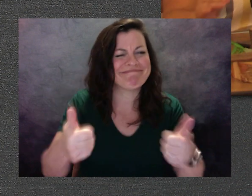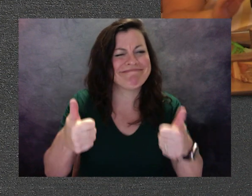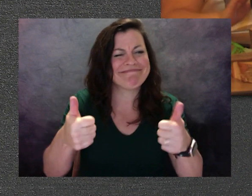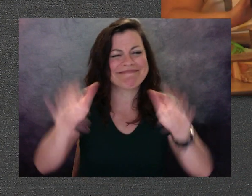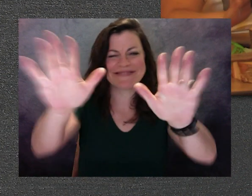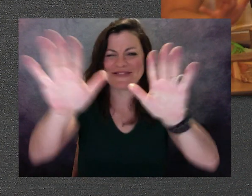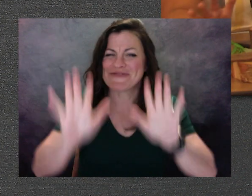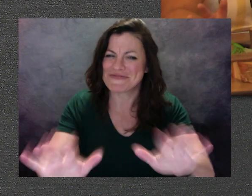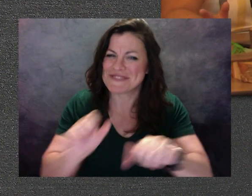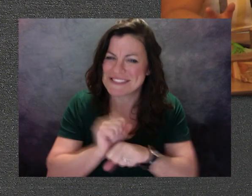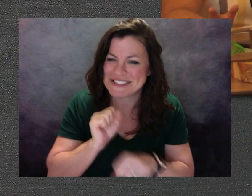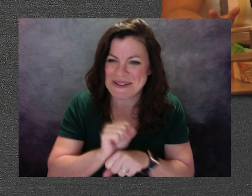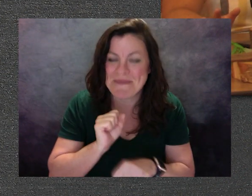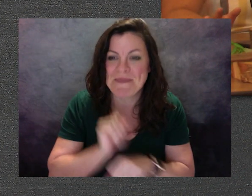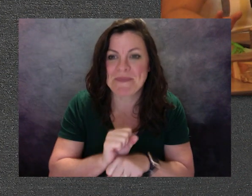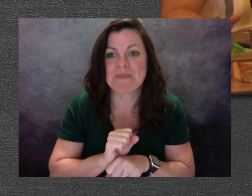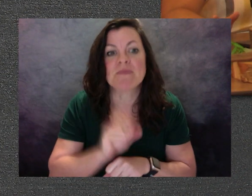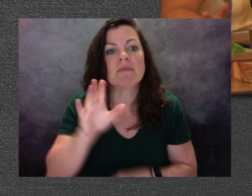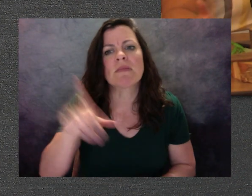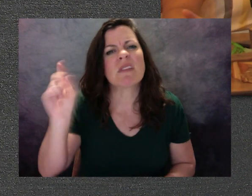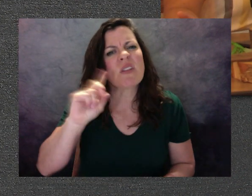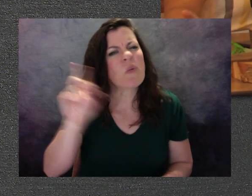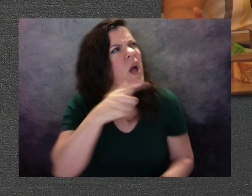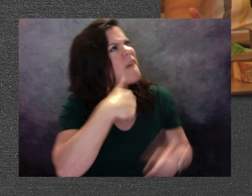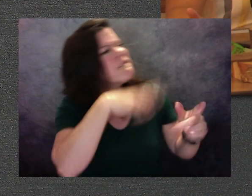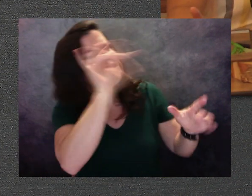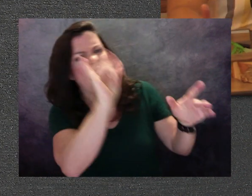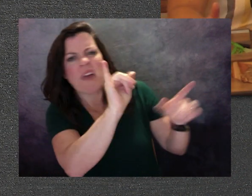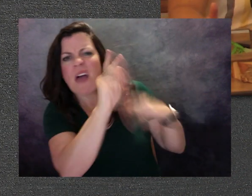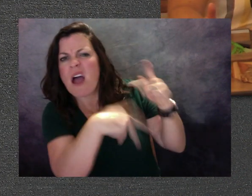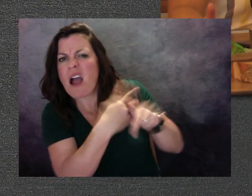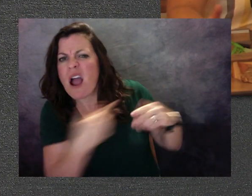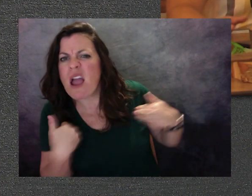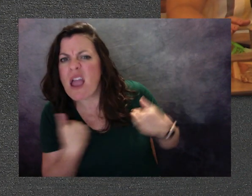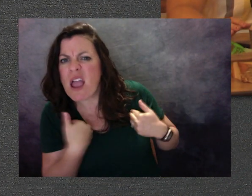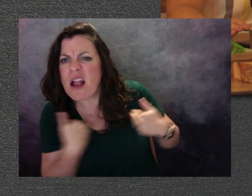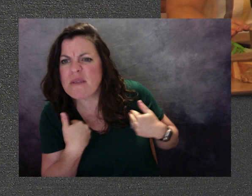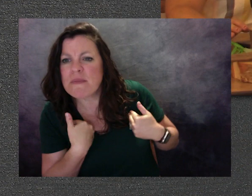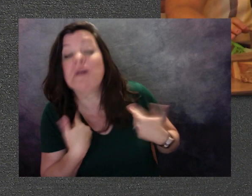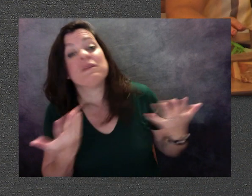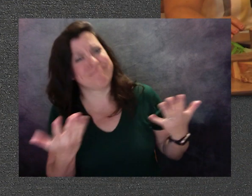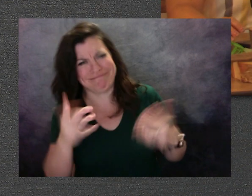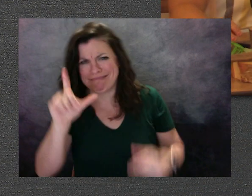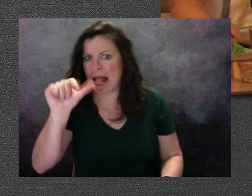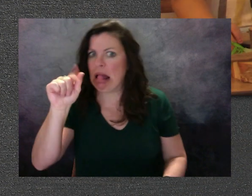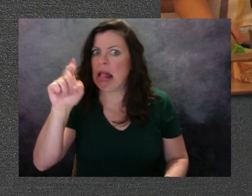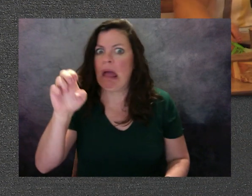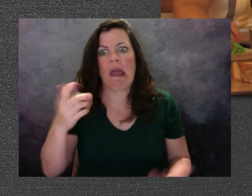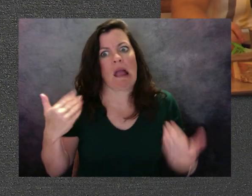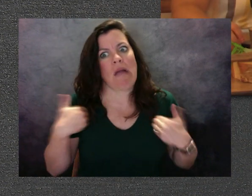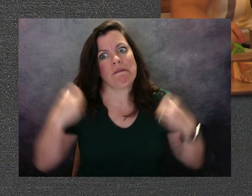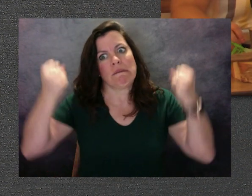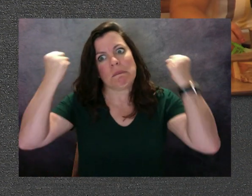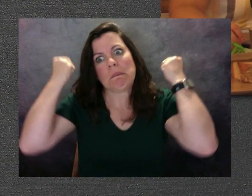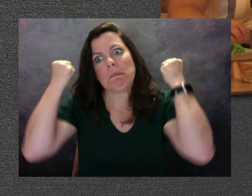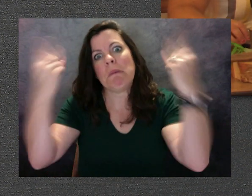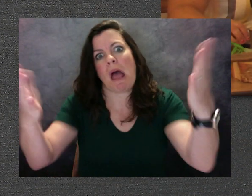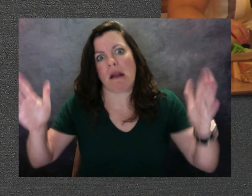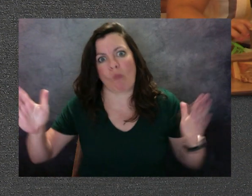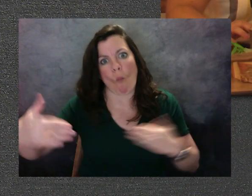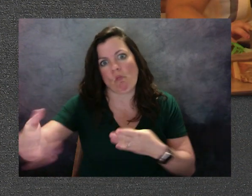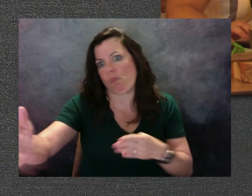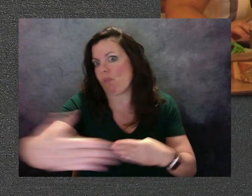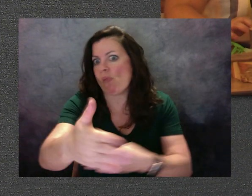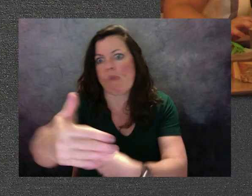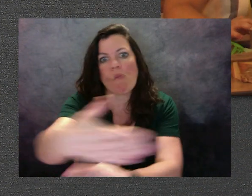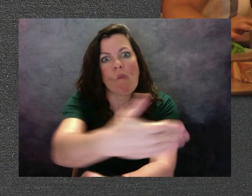There are so many different fish in a lake, and you might see some frogs too. Let's check out our next pattern and see what it